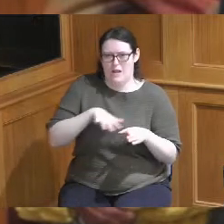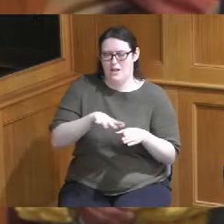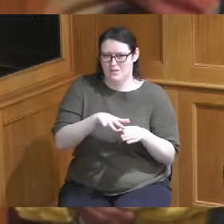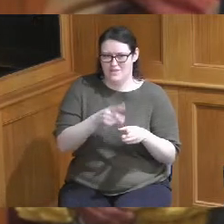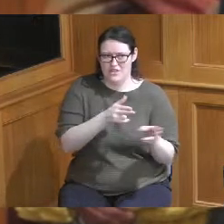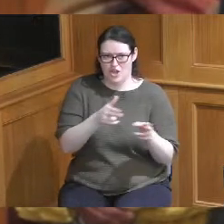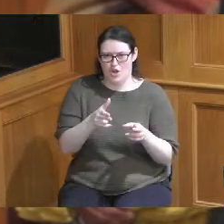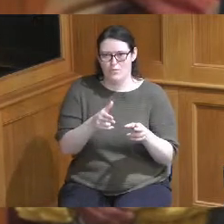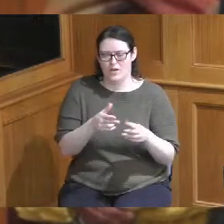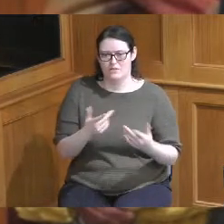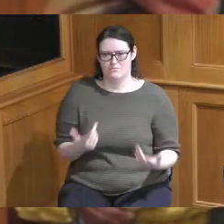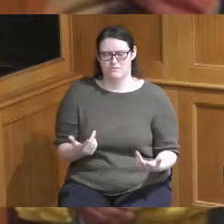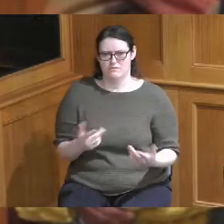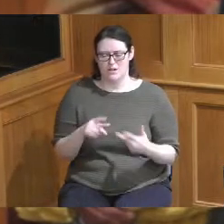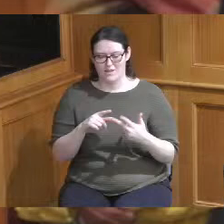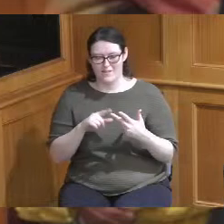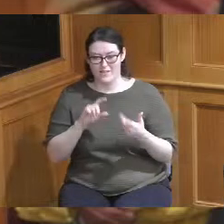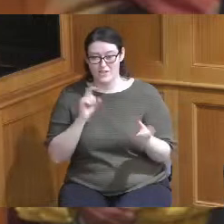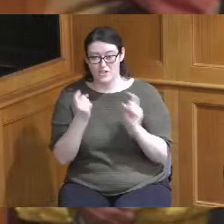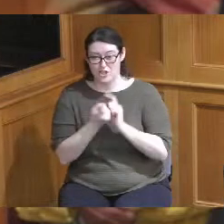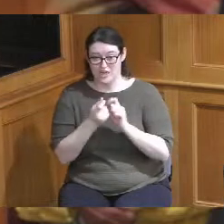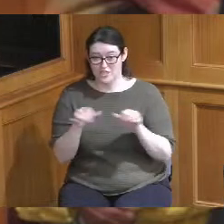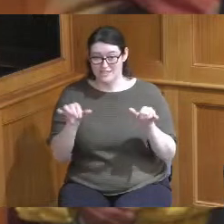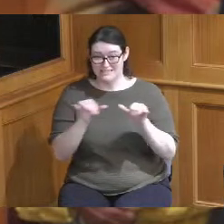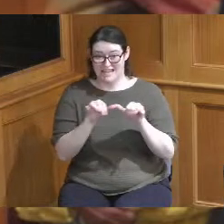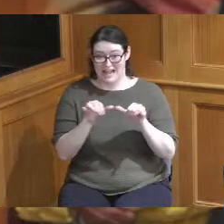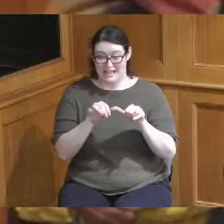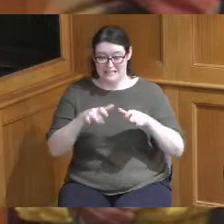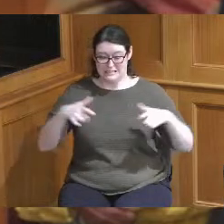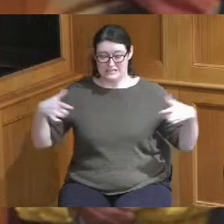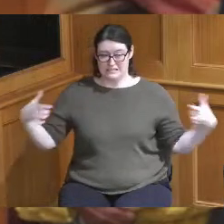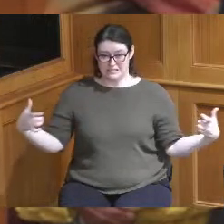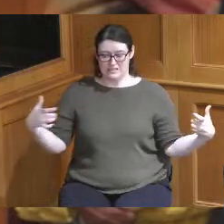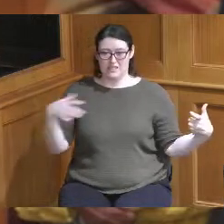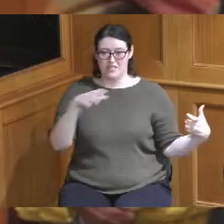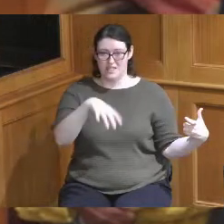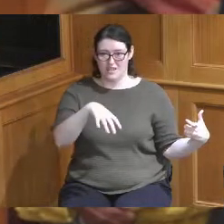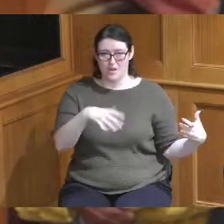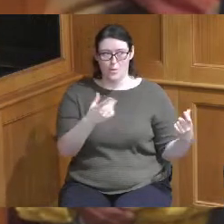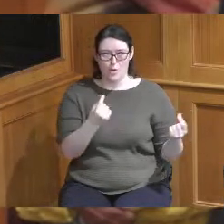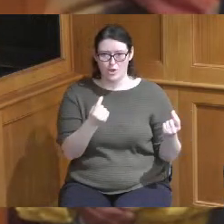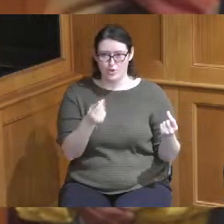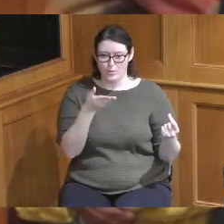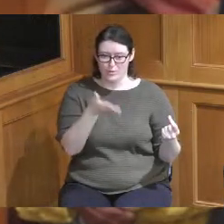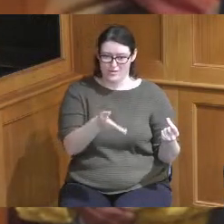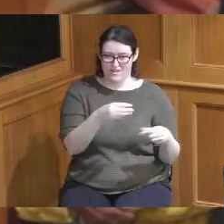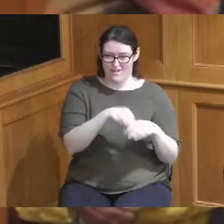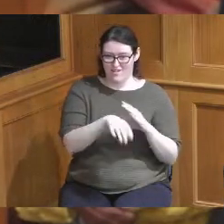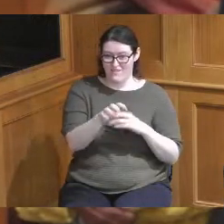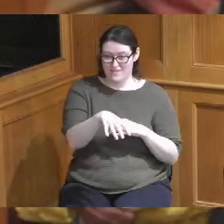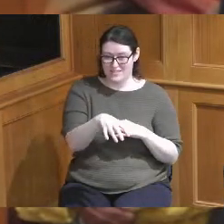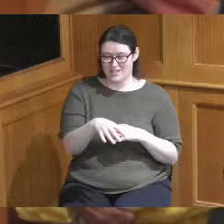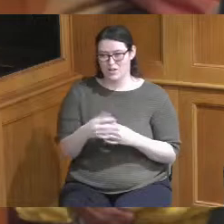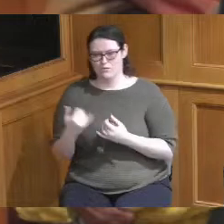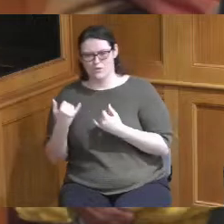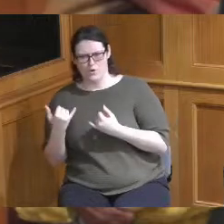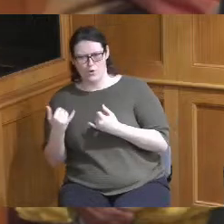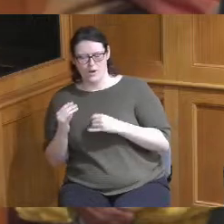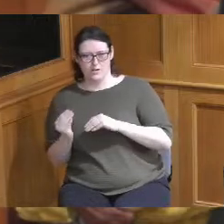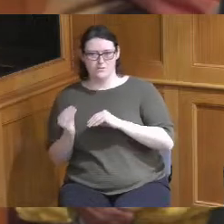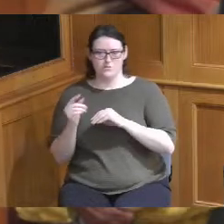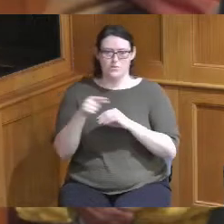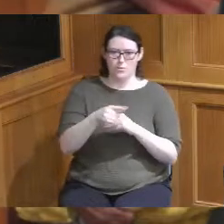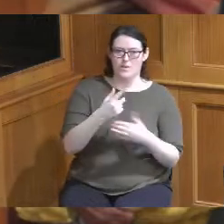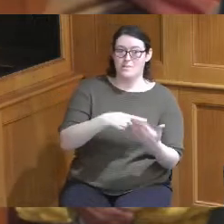And the change in size and magnitude of the facility from the current facility to the